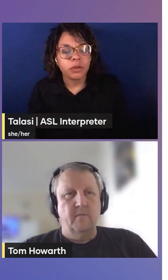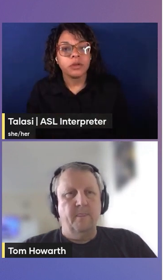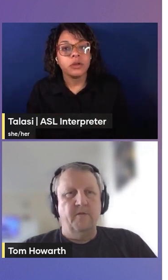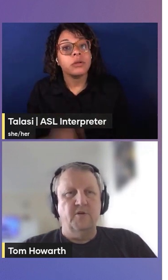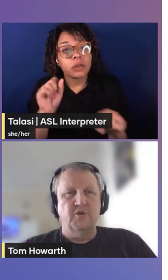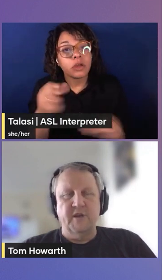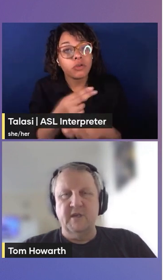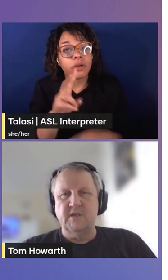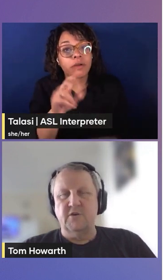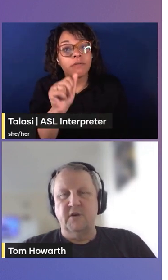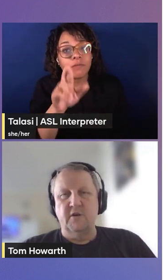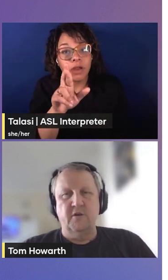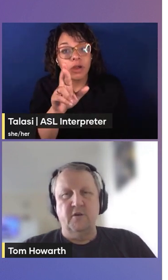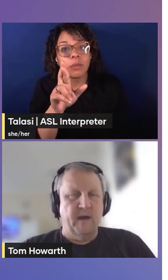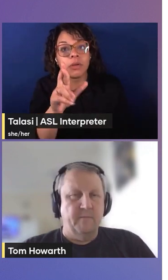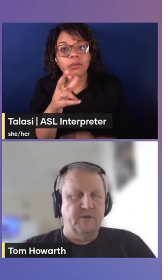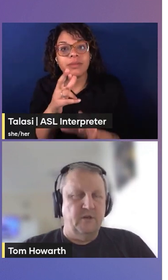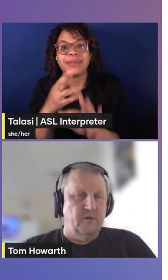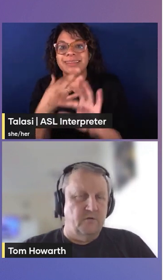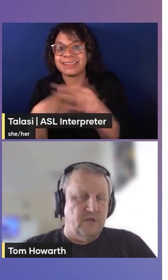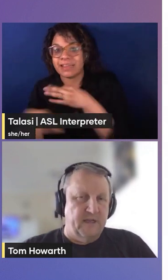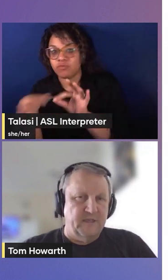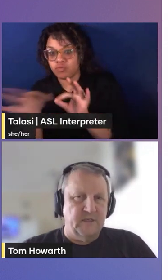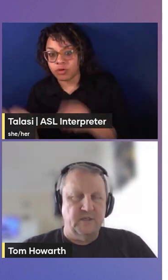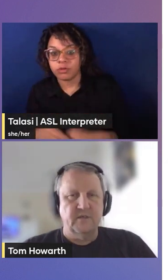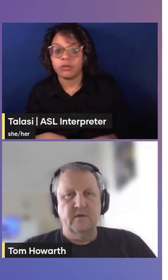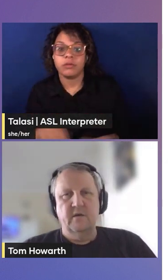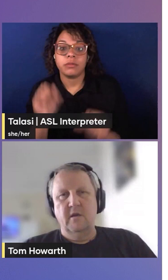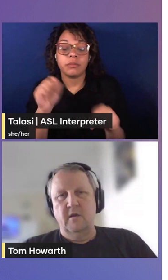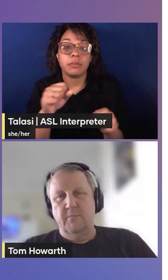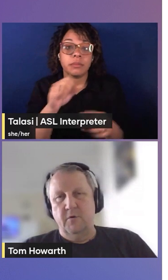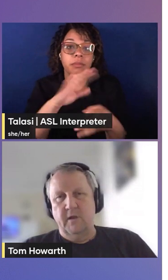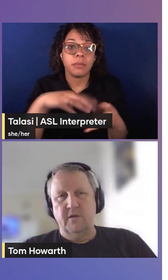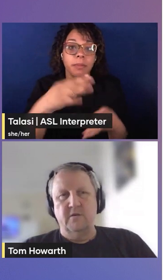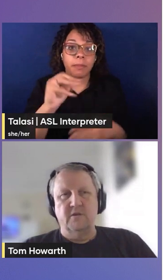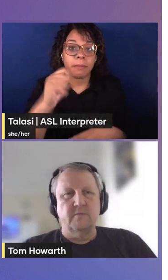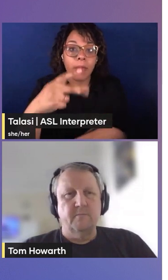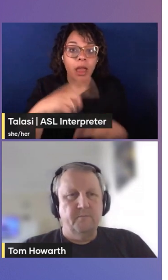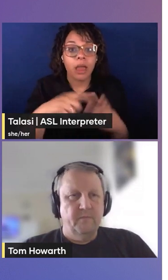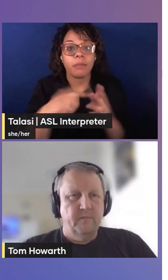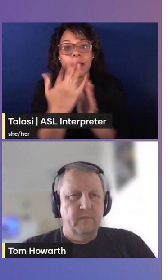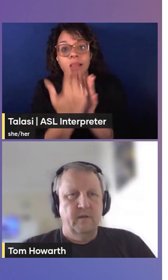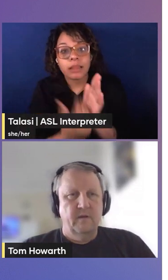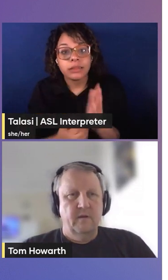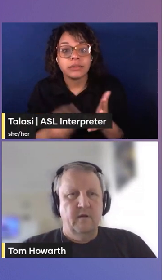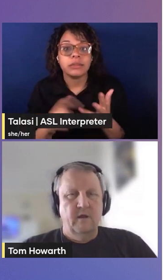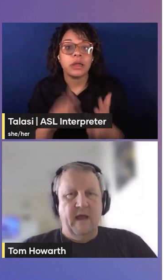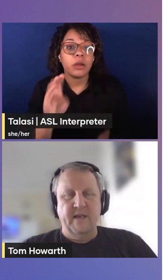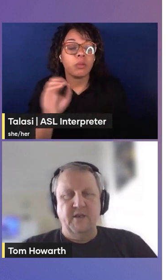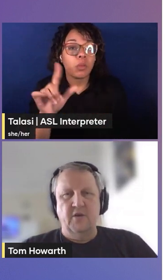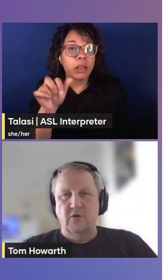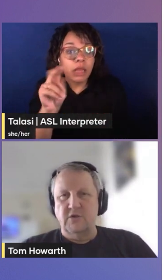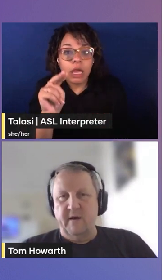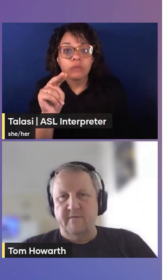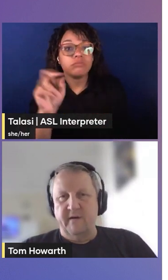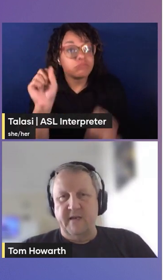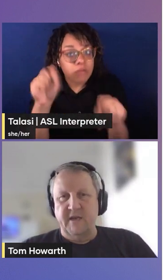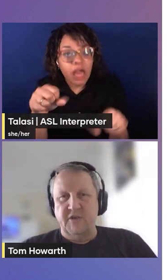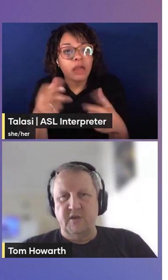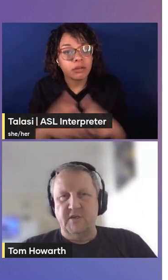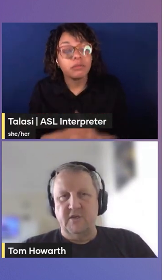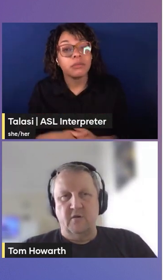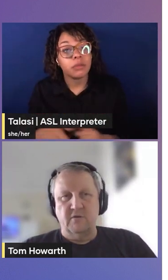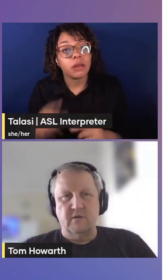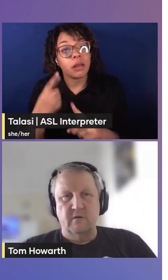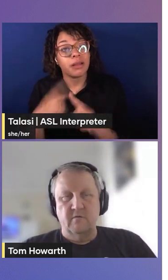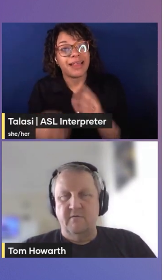other than strings. So you can use maps, you can use lists, booleans, and you can also add